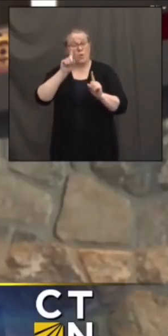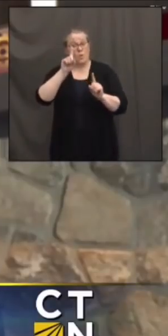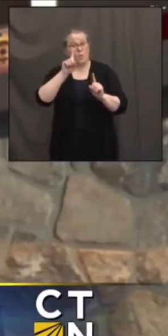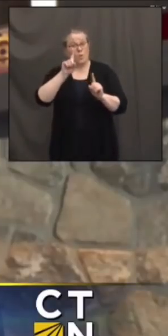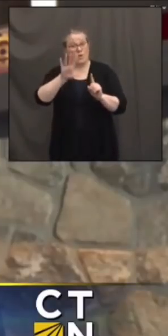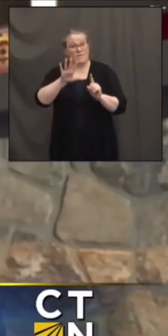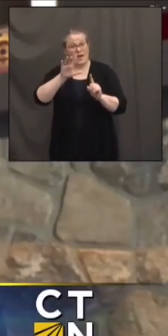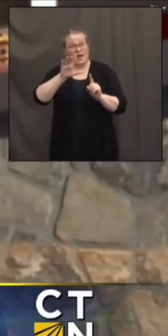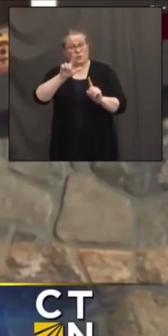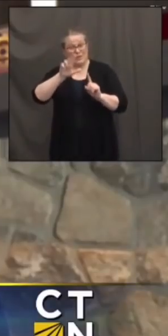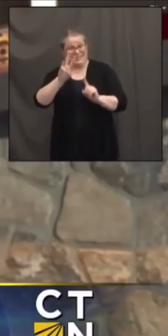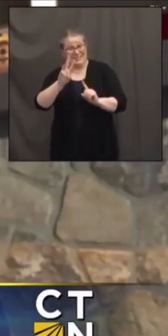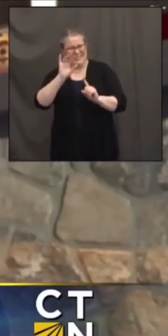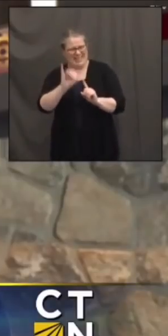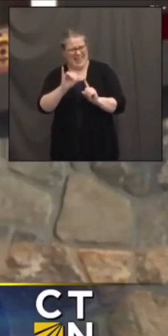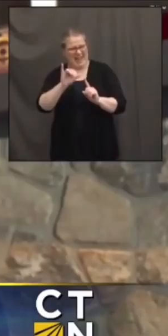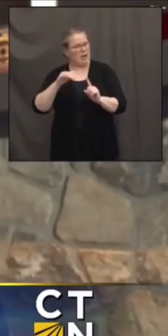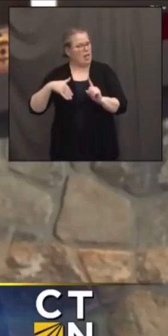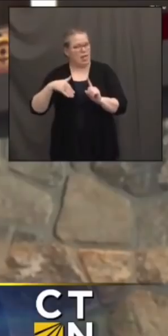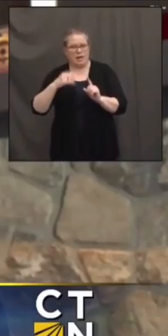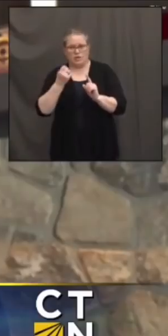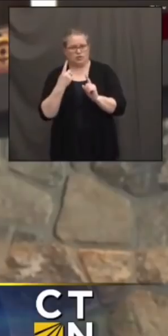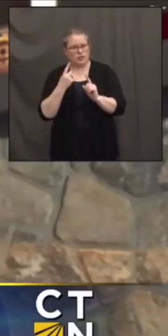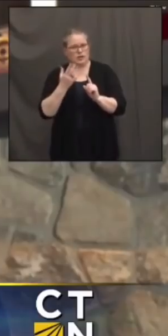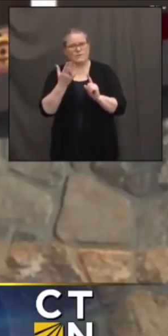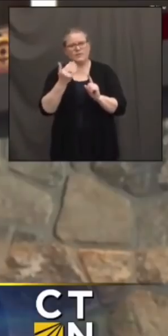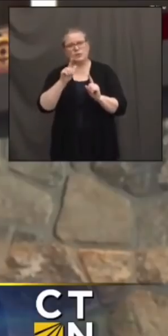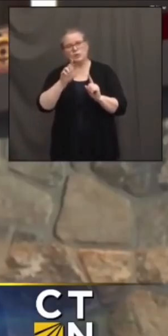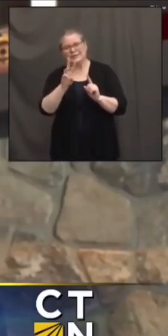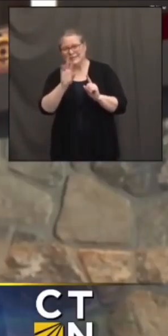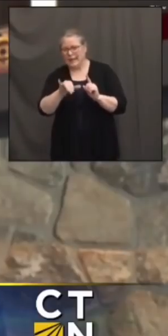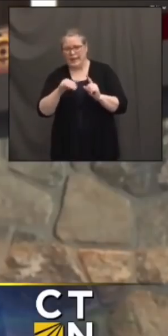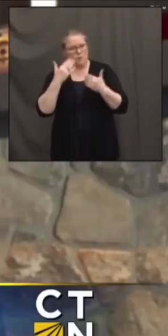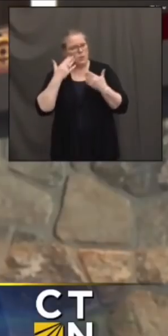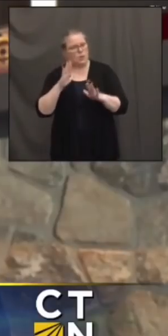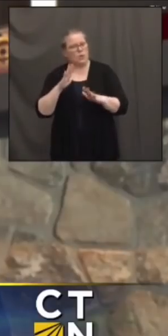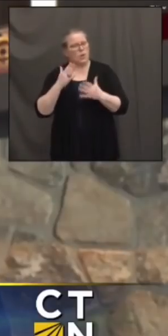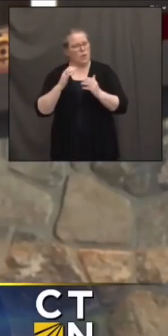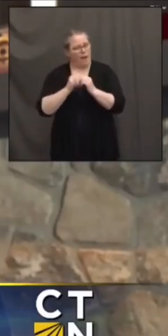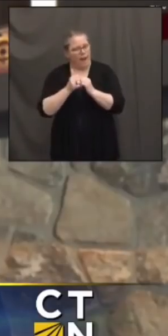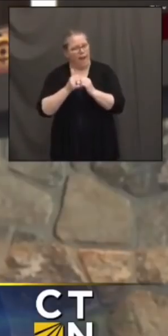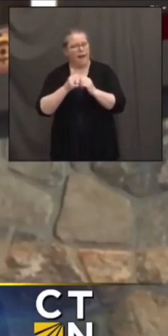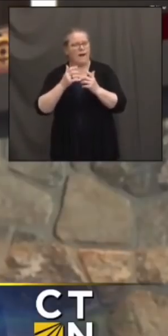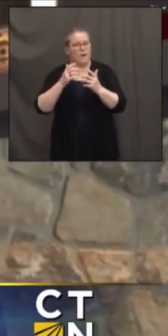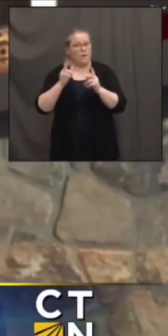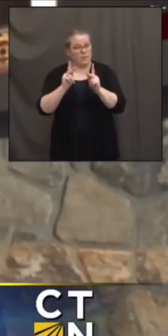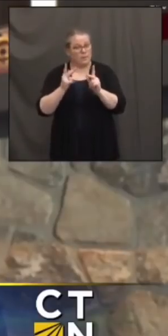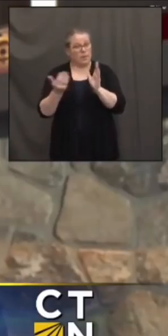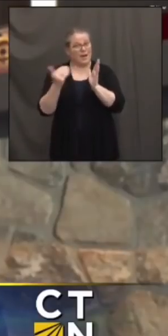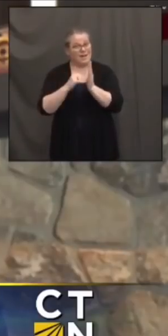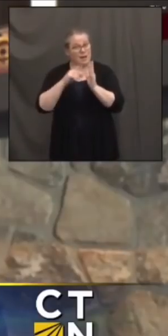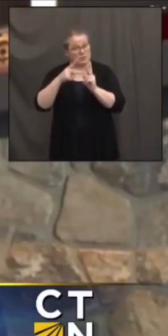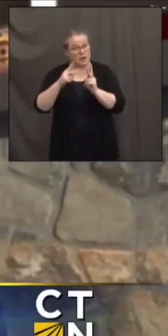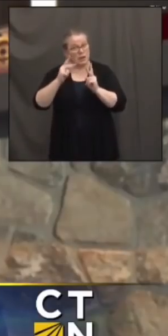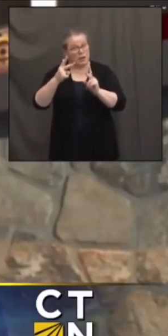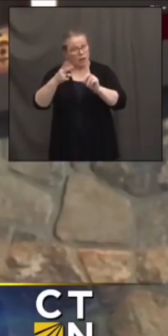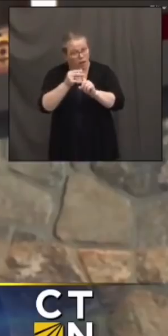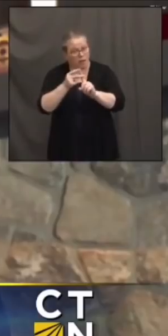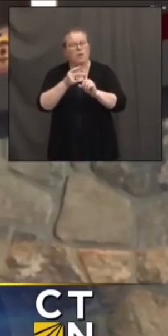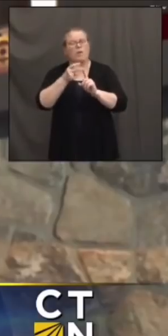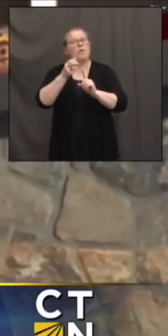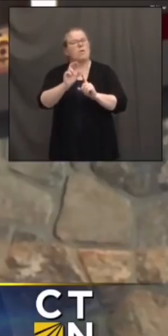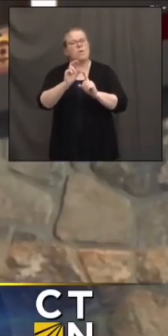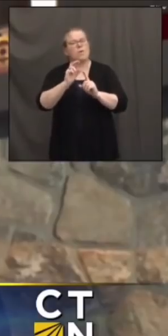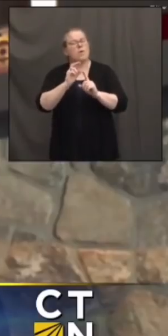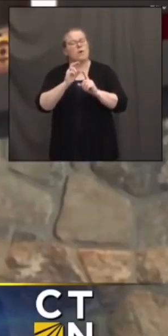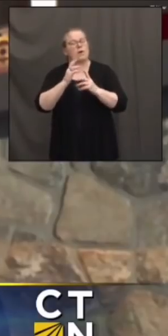seen anything in terms of how that's behaving that suggests that it's reinfecting people or it's piercing vaccine-induced immunity. But